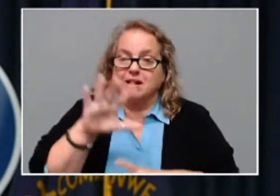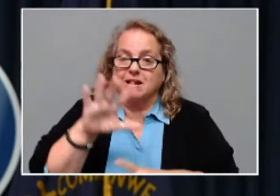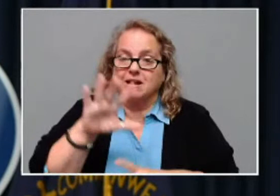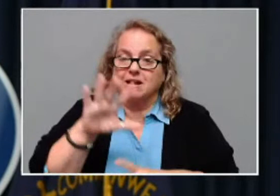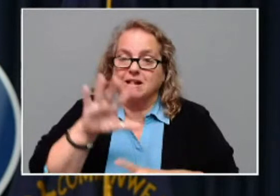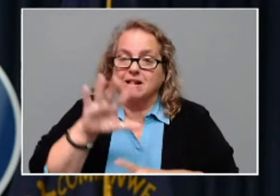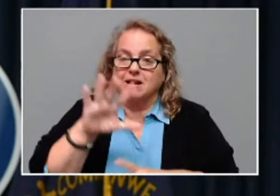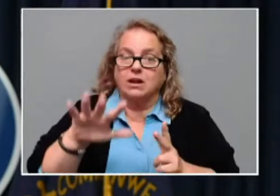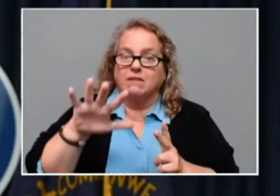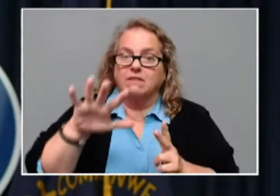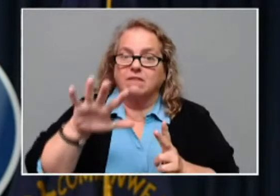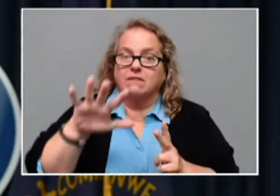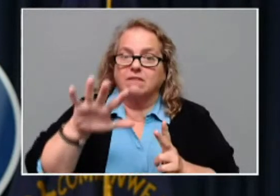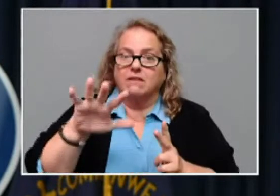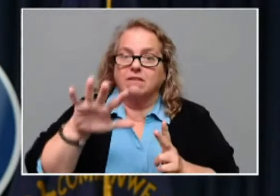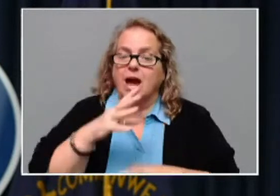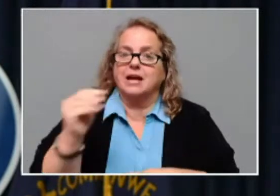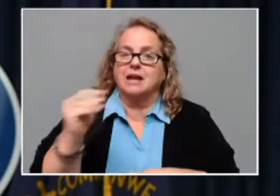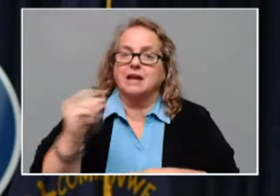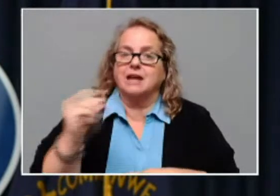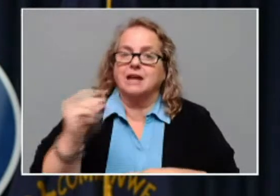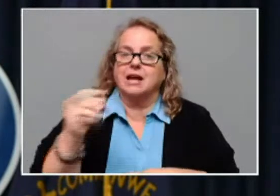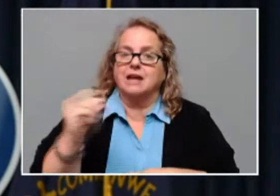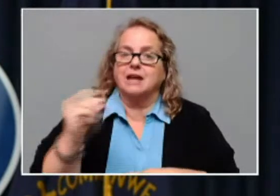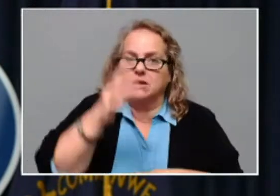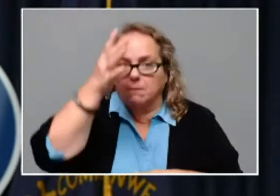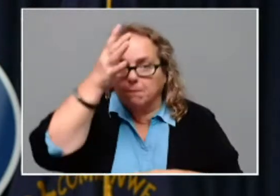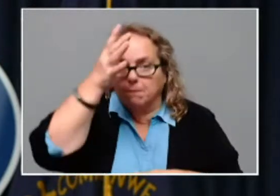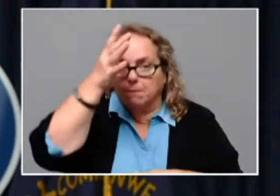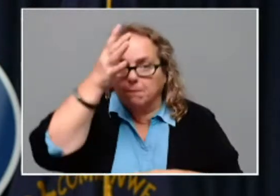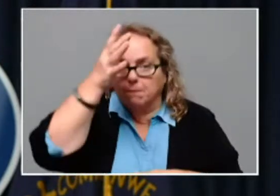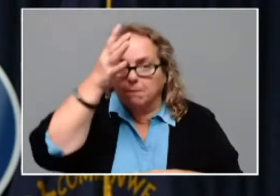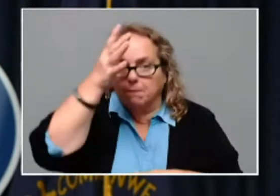and a 57-year-old man. Lawrence County